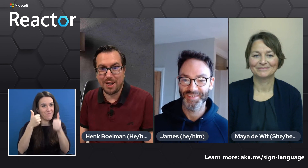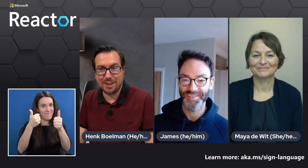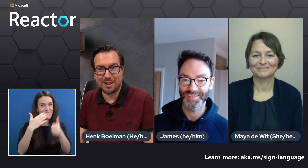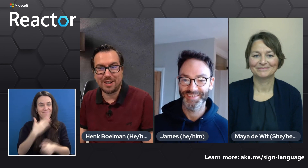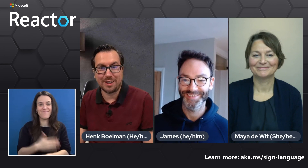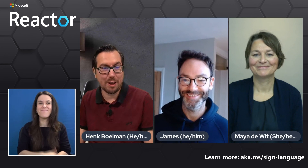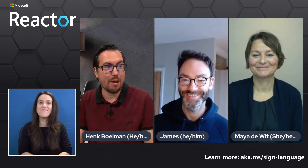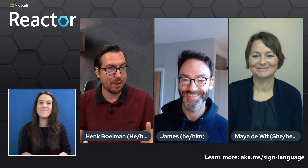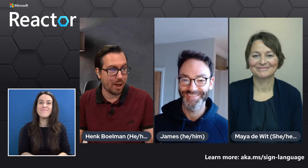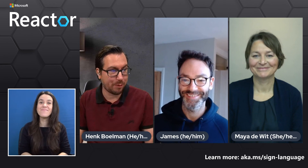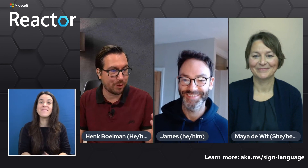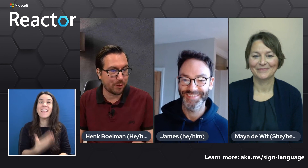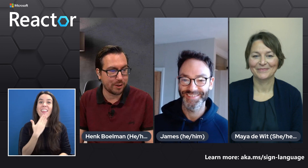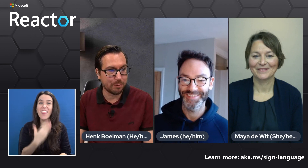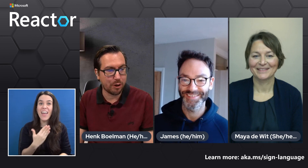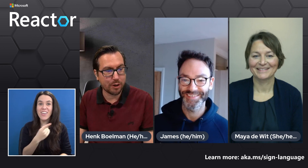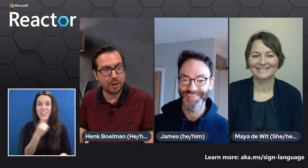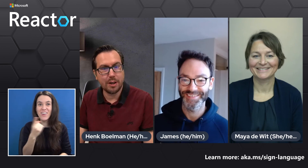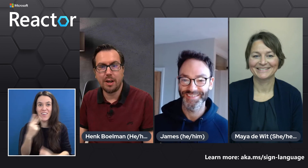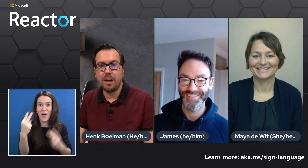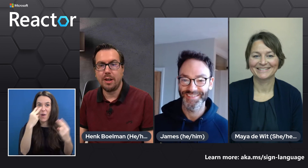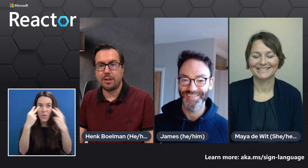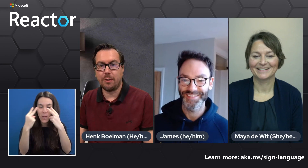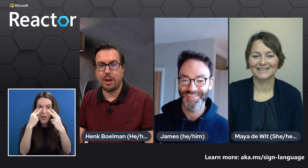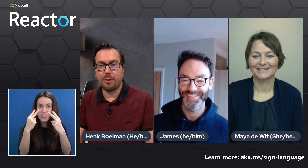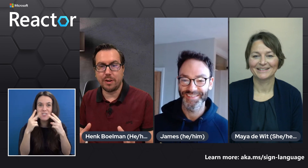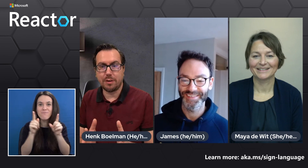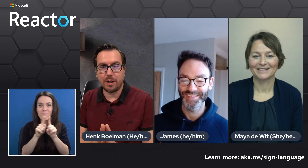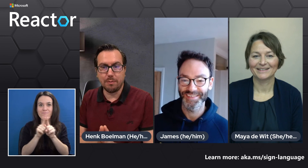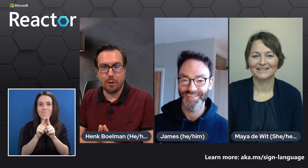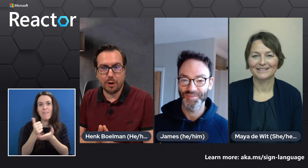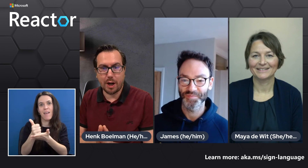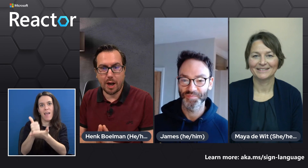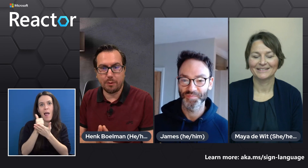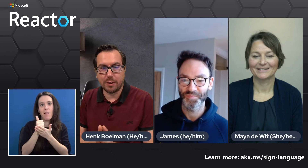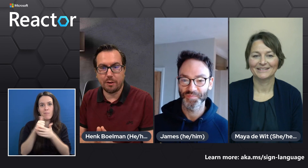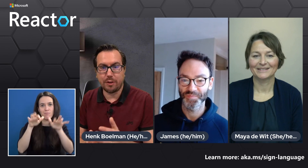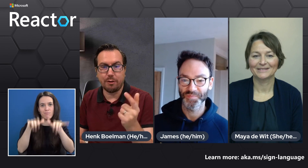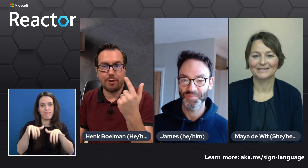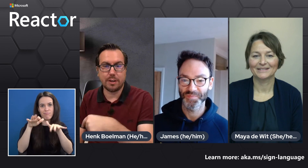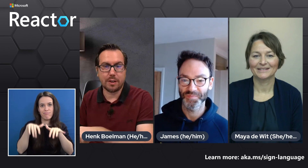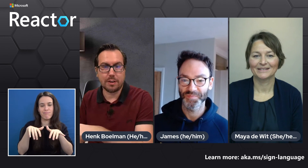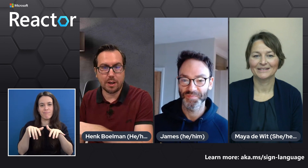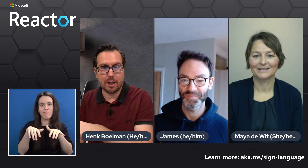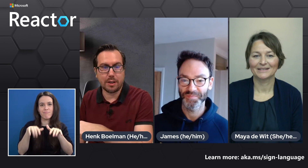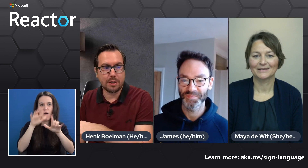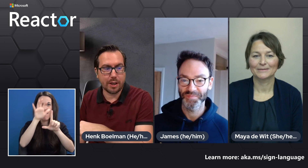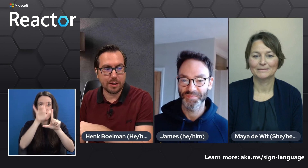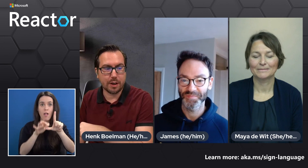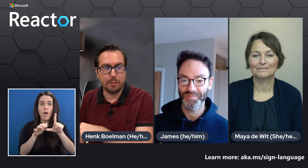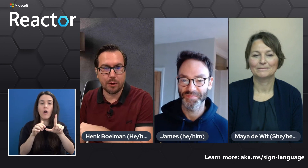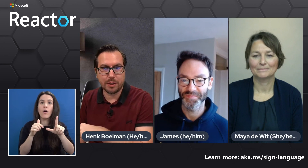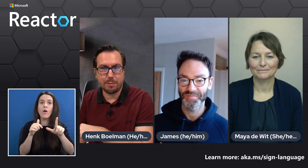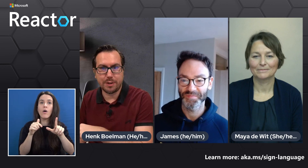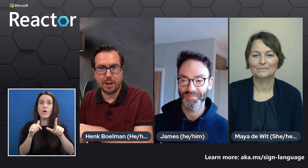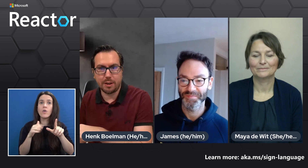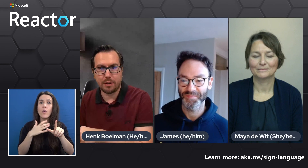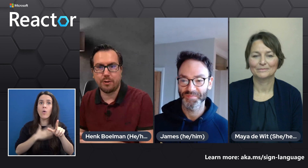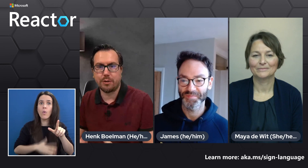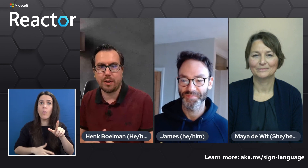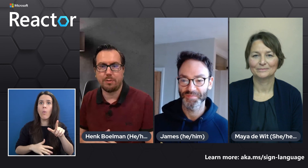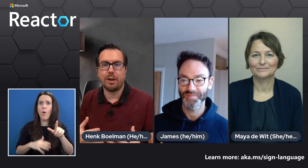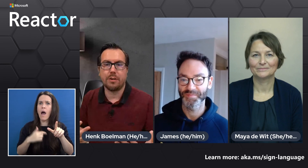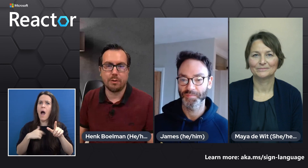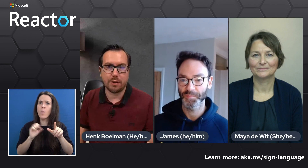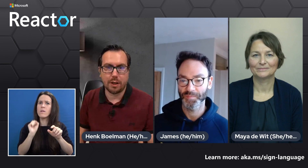joining and helping to write the blog. So if you want to read more, I would definitely visit this link. There are more tips